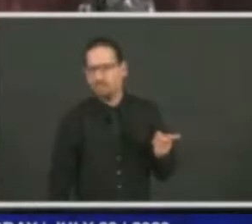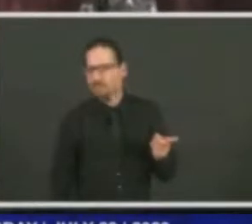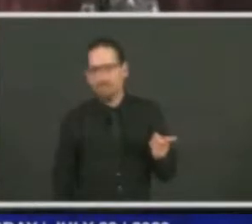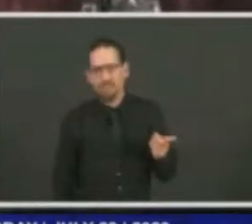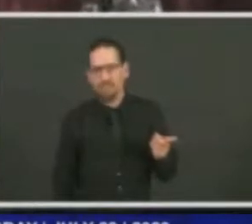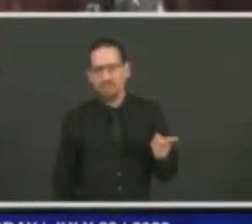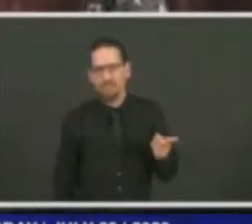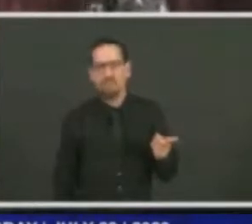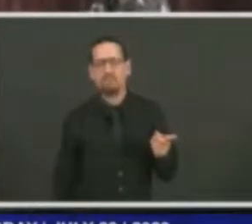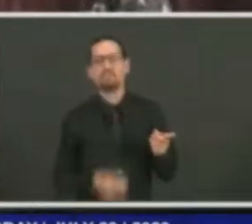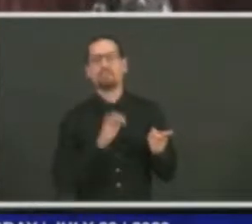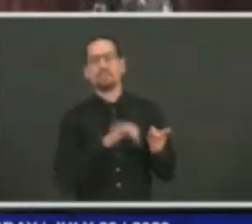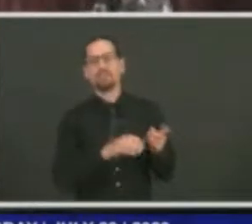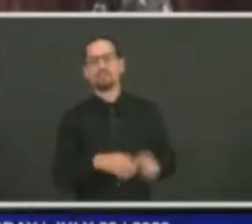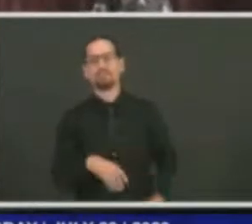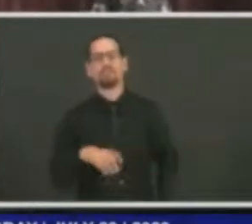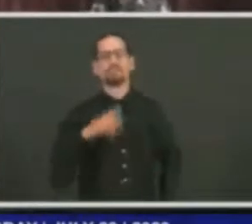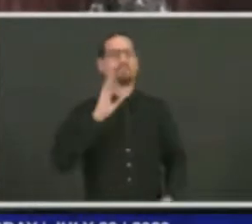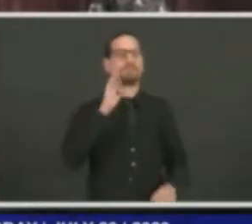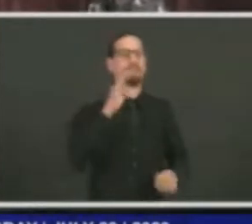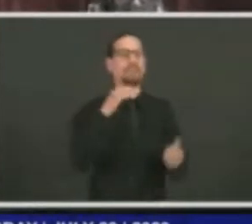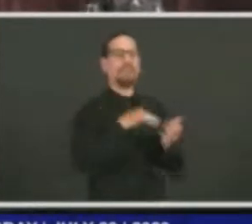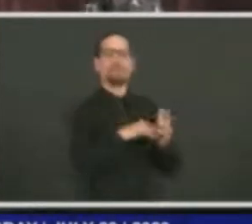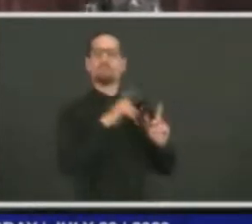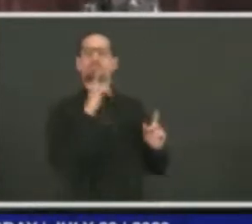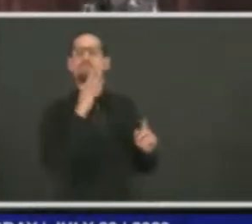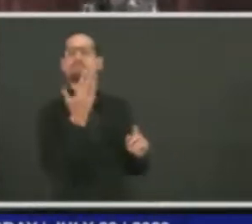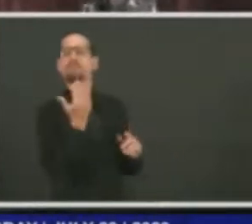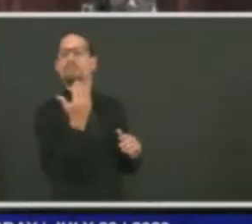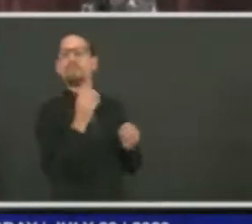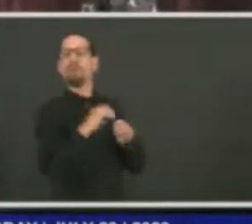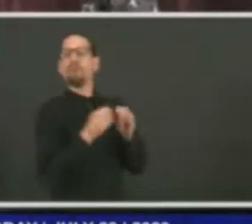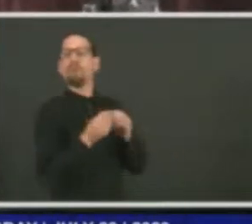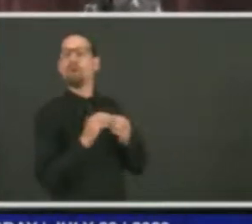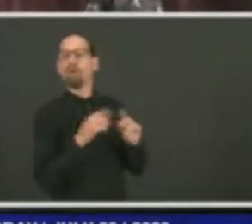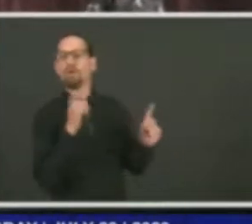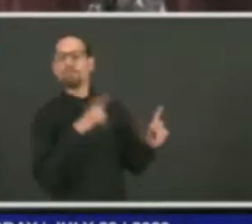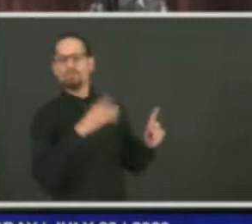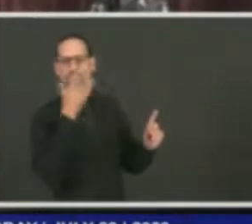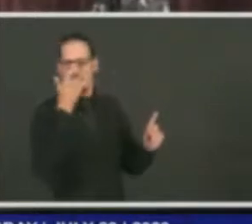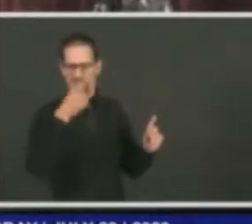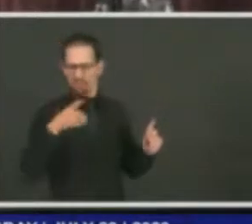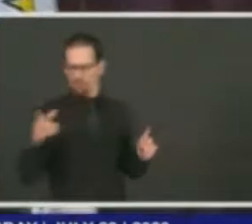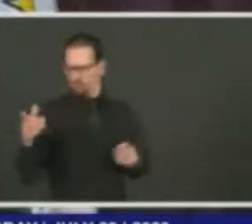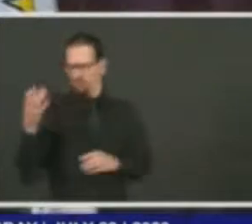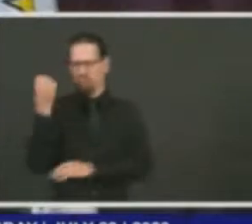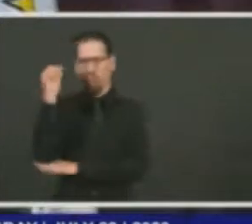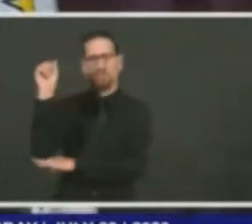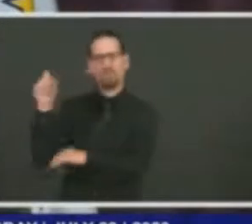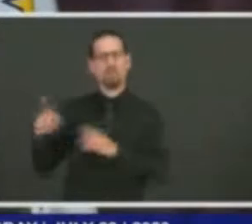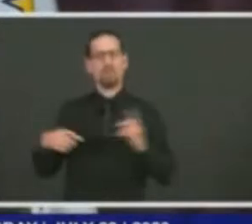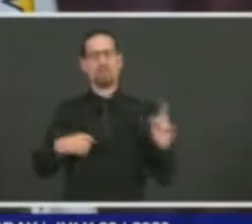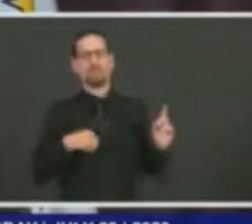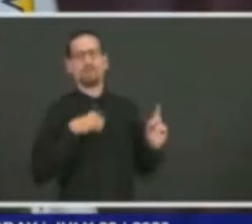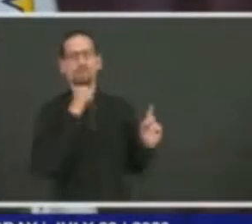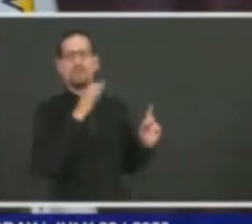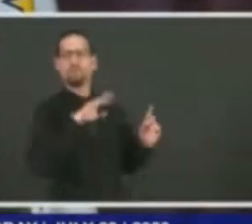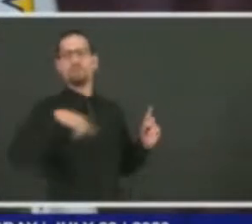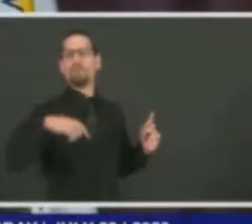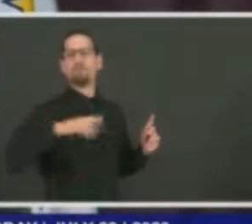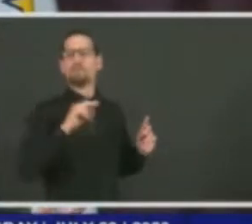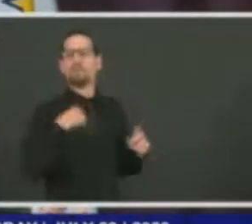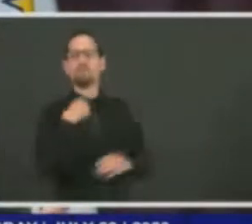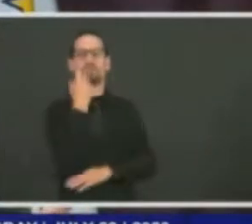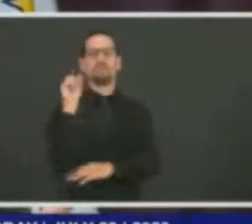15. Correct. So what about people who are deciding to gather as protesters? What do you tell them now? Same thing. I think,